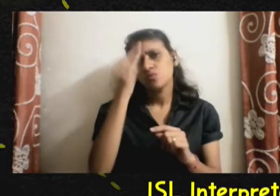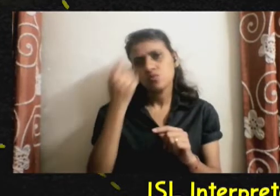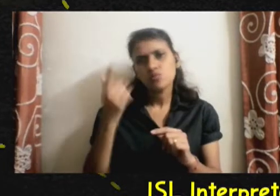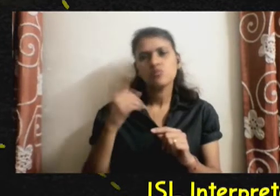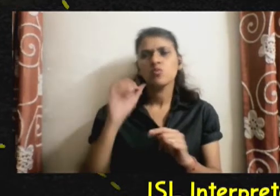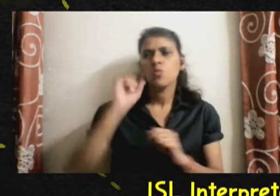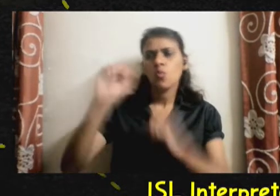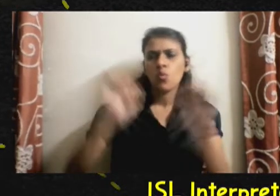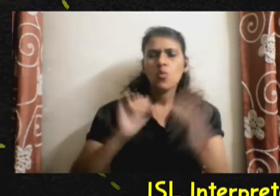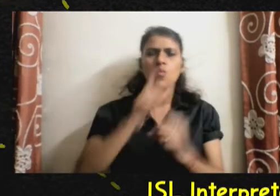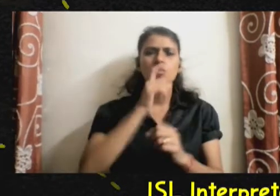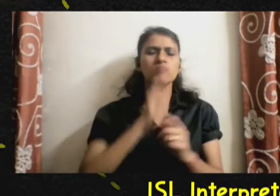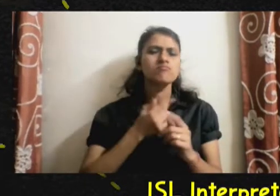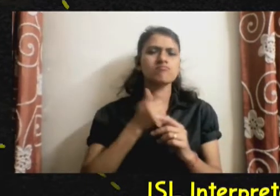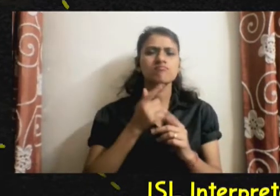our journey,